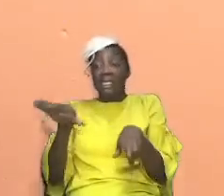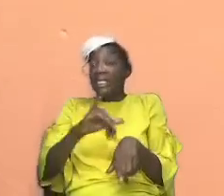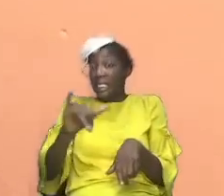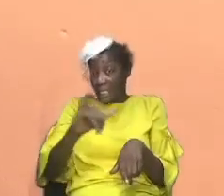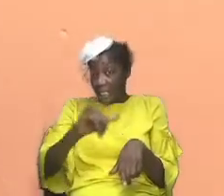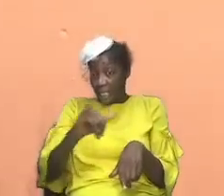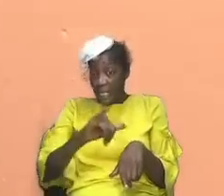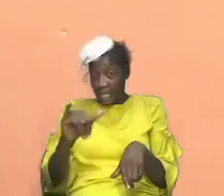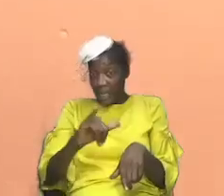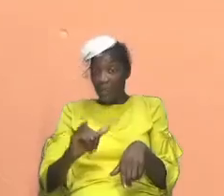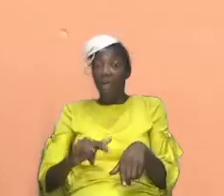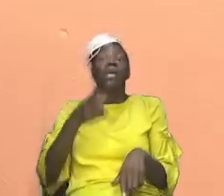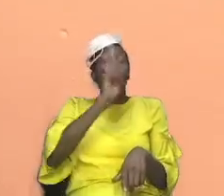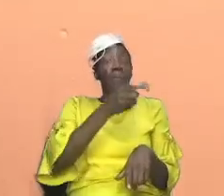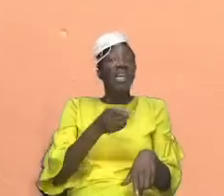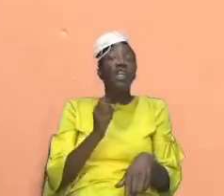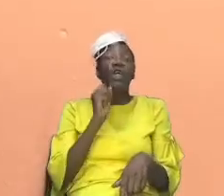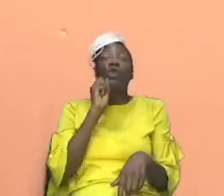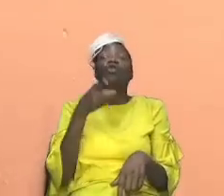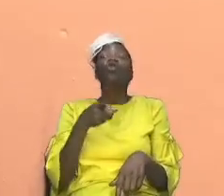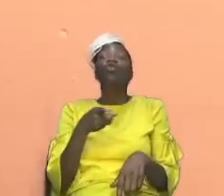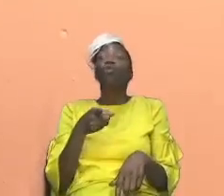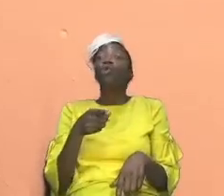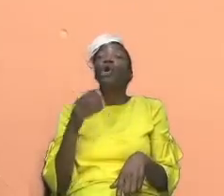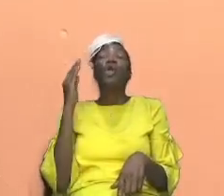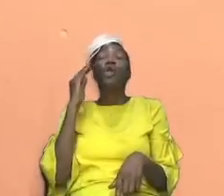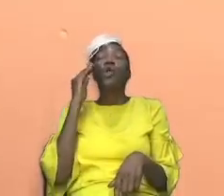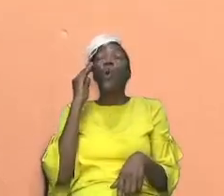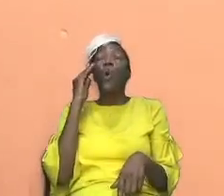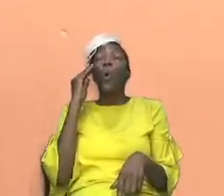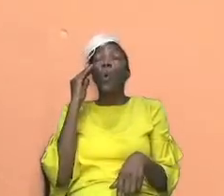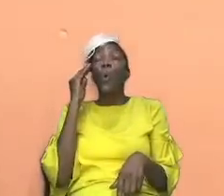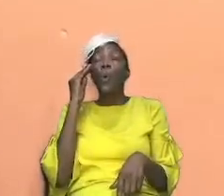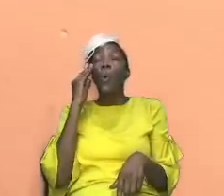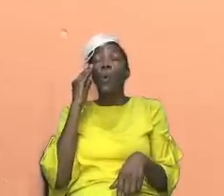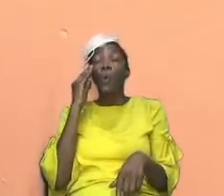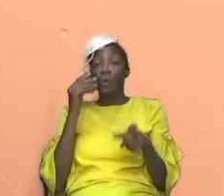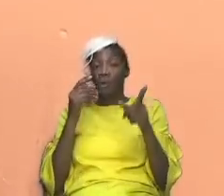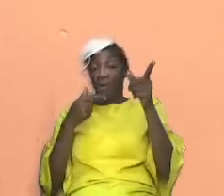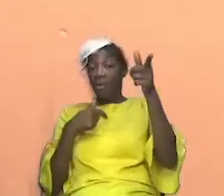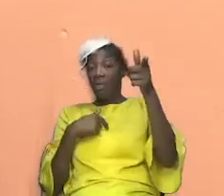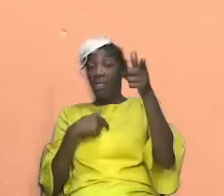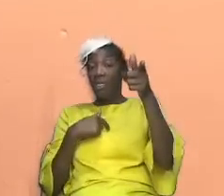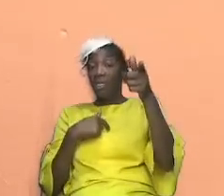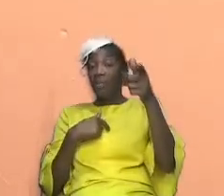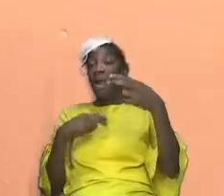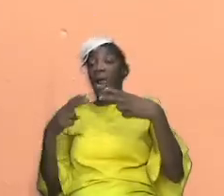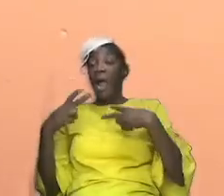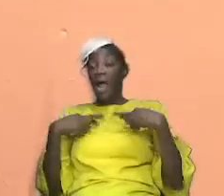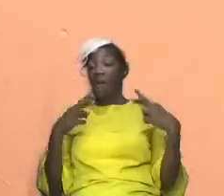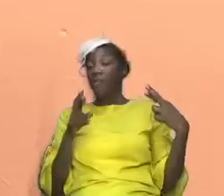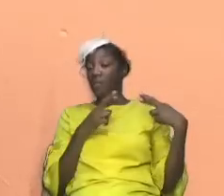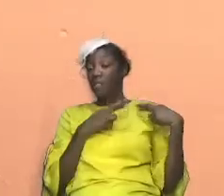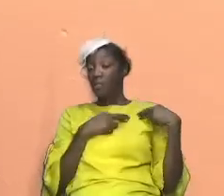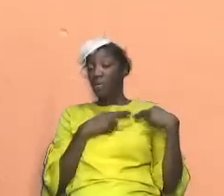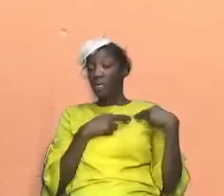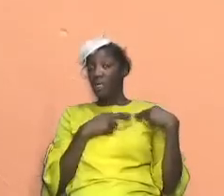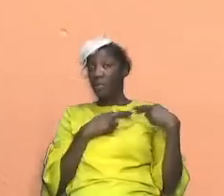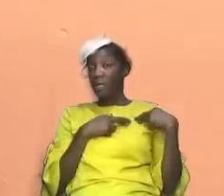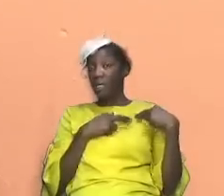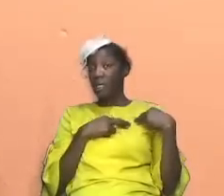beaten because we should know. And so I do have a responsibility, saints of the Most High God, to